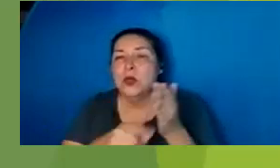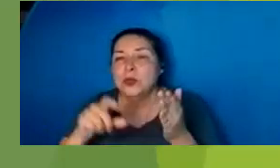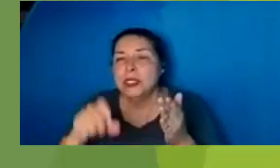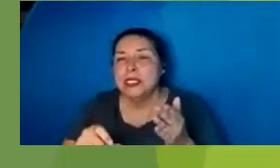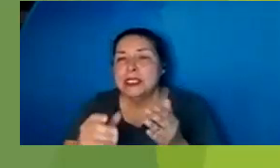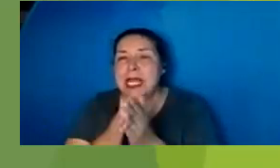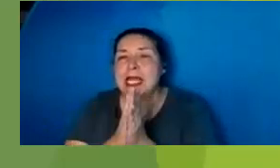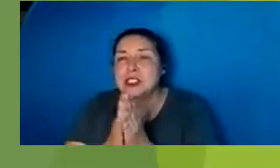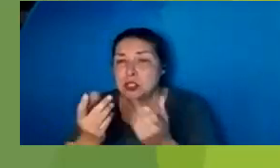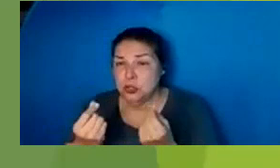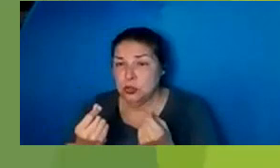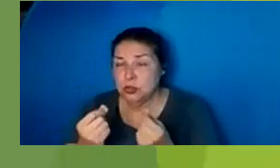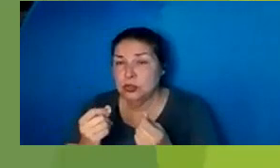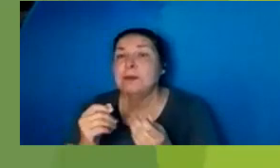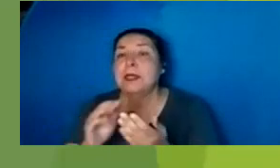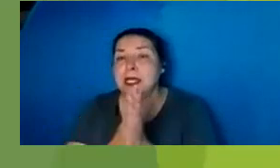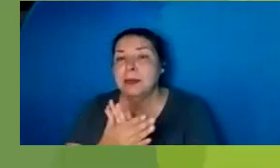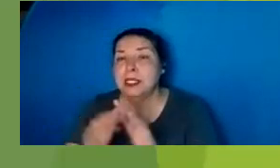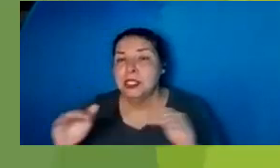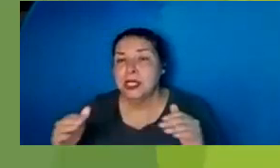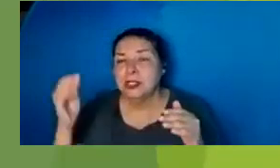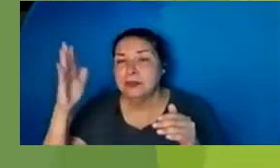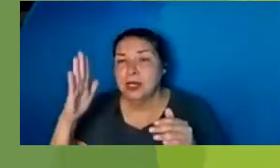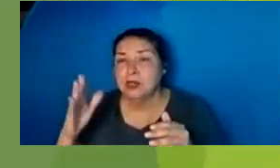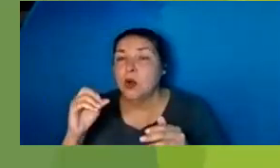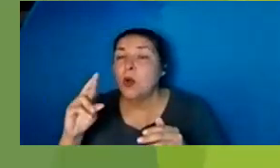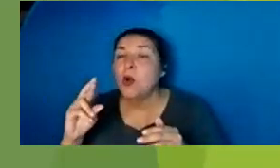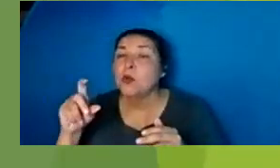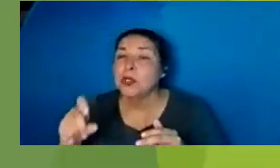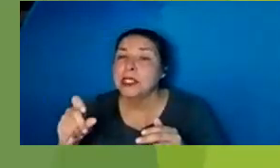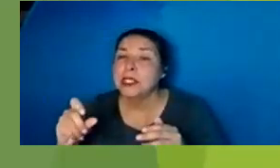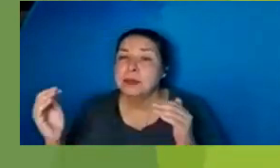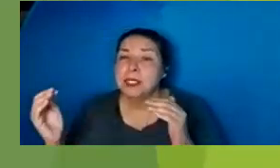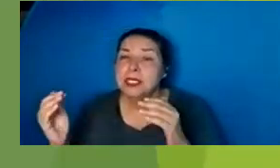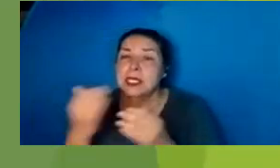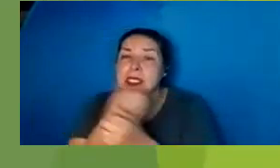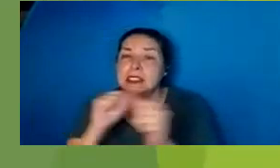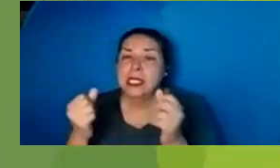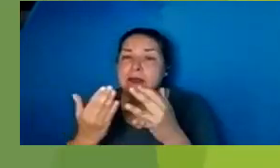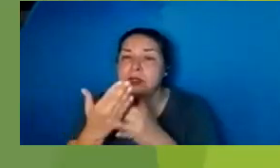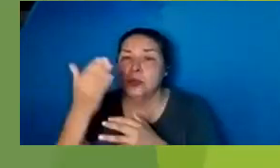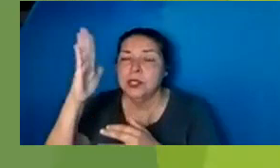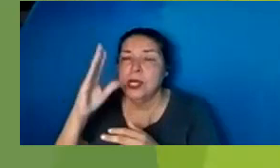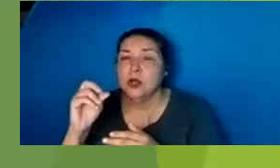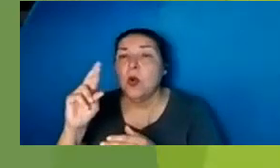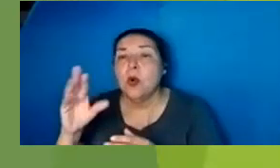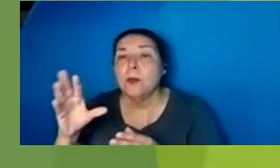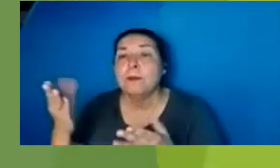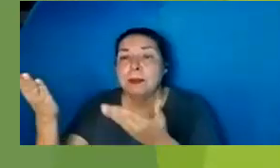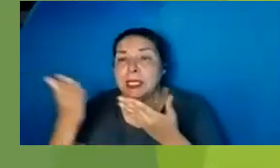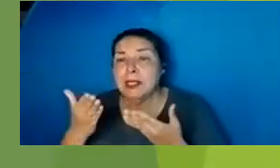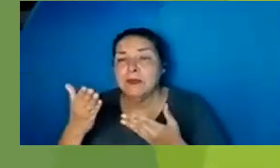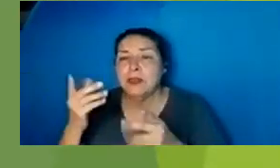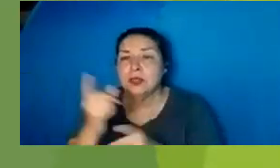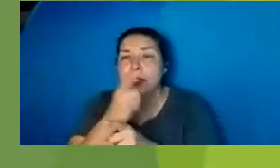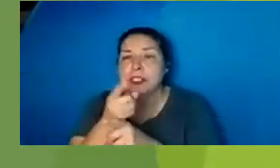Or what must I do to be justified before God or to attain the righteousness of God? Through water